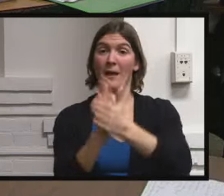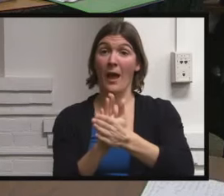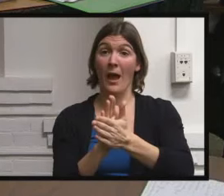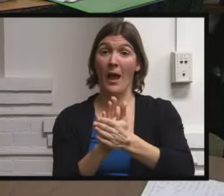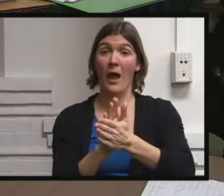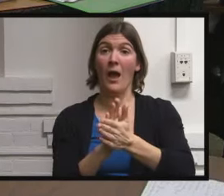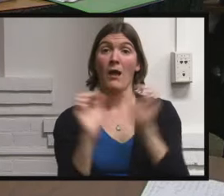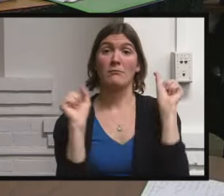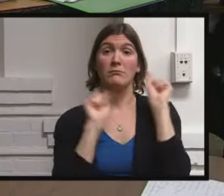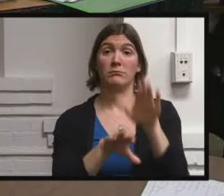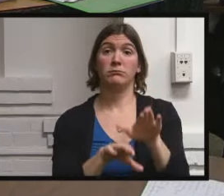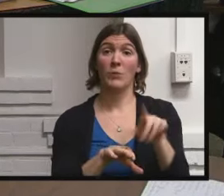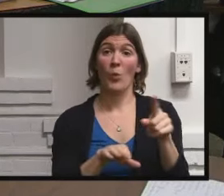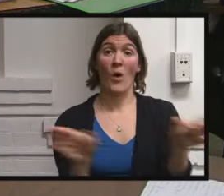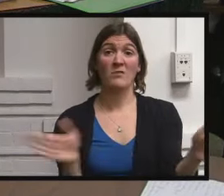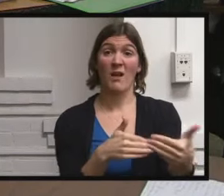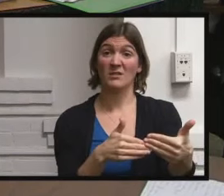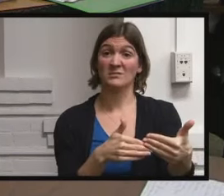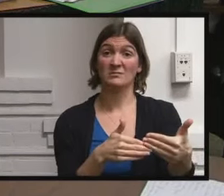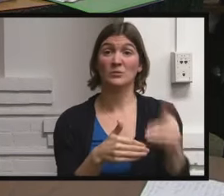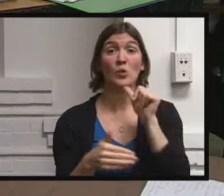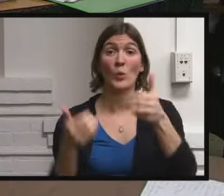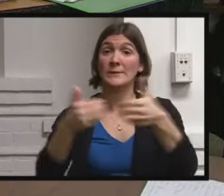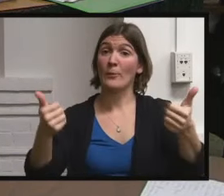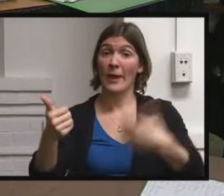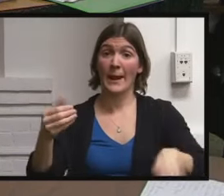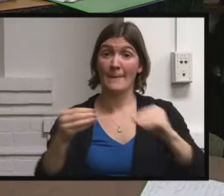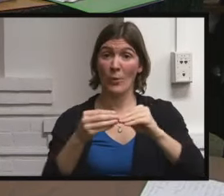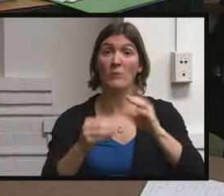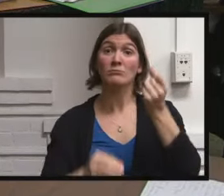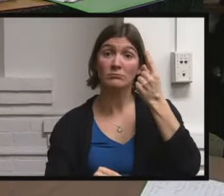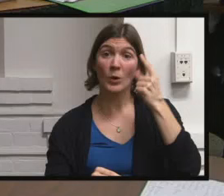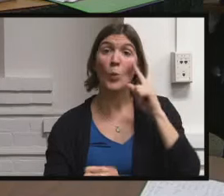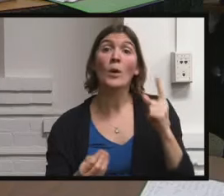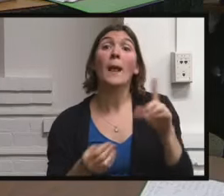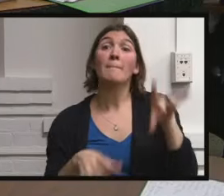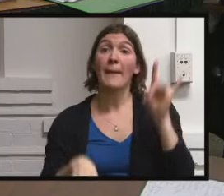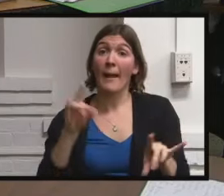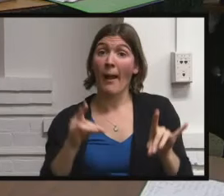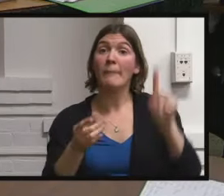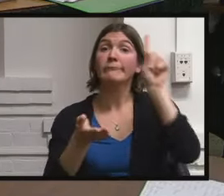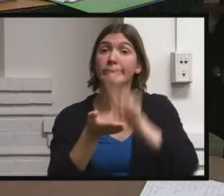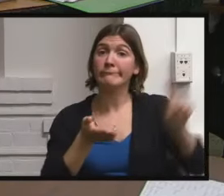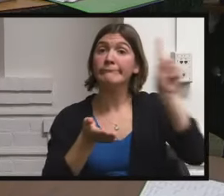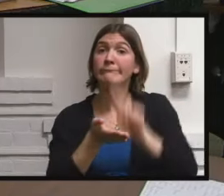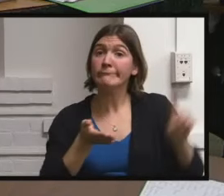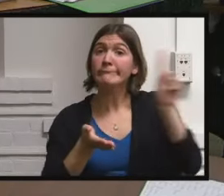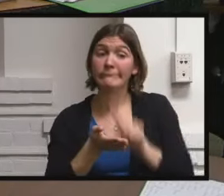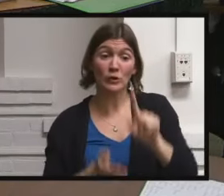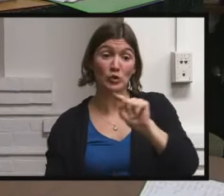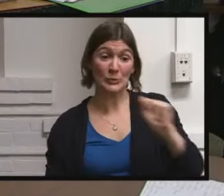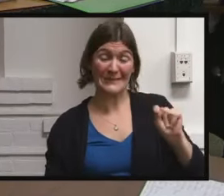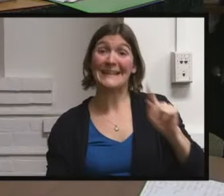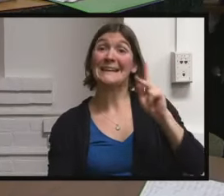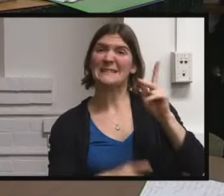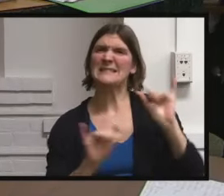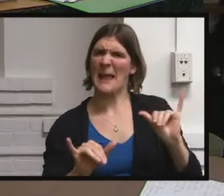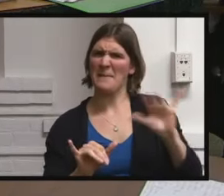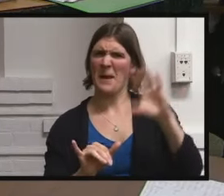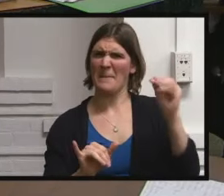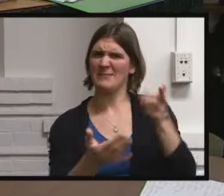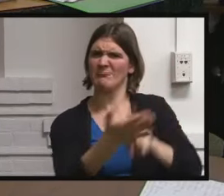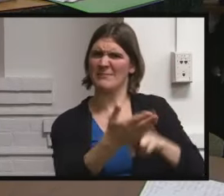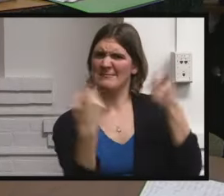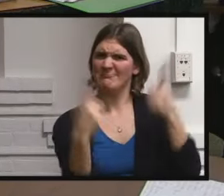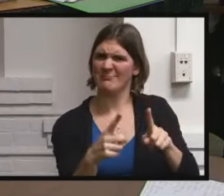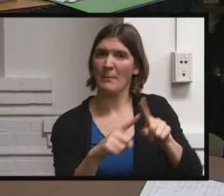stream recycling program, where it would still be collected at the curb by Triple T, but then Triple T would do the